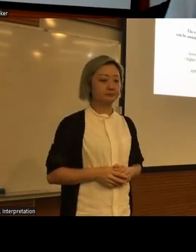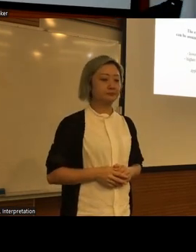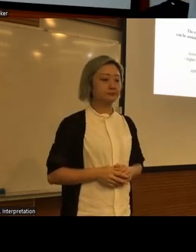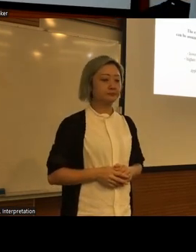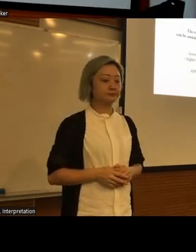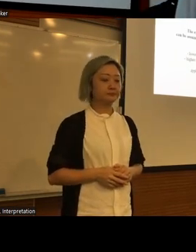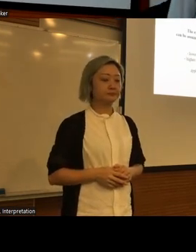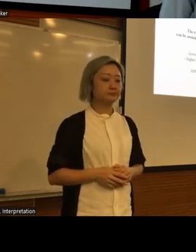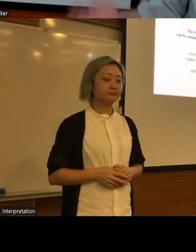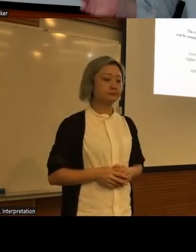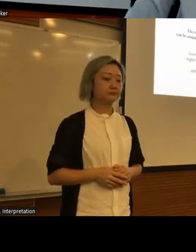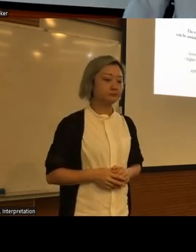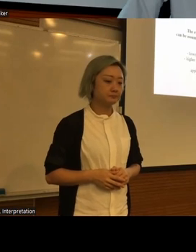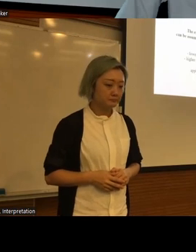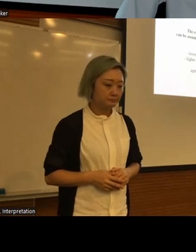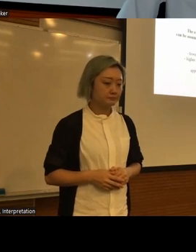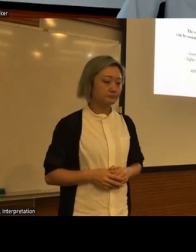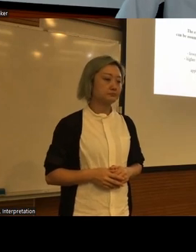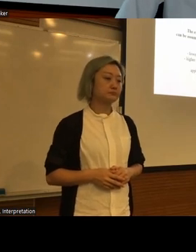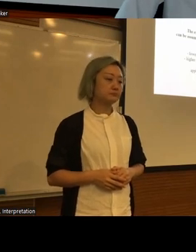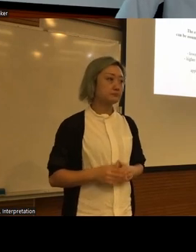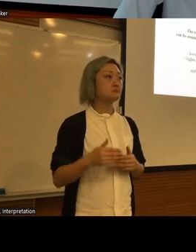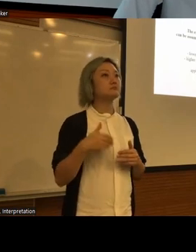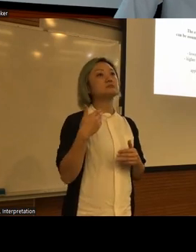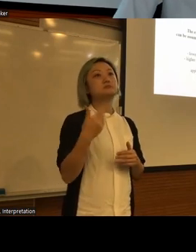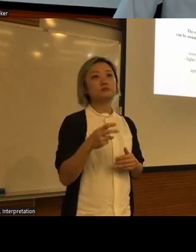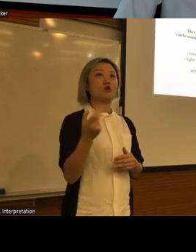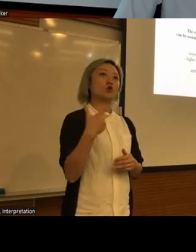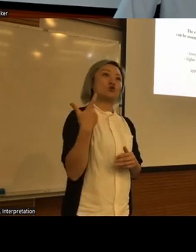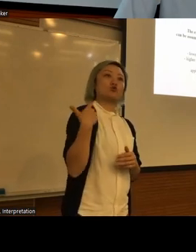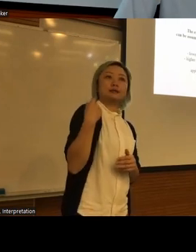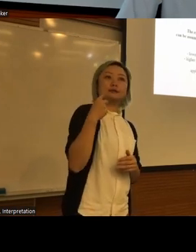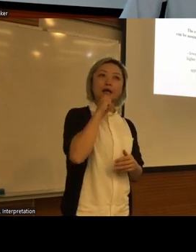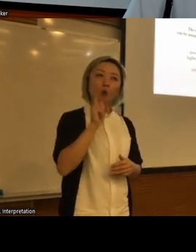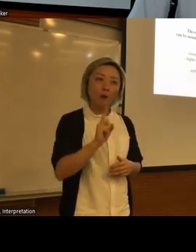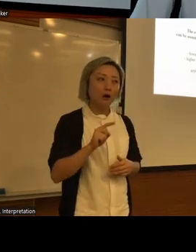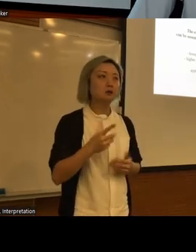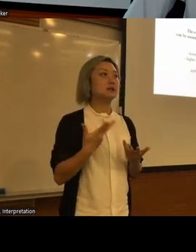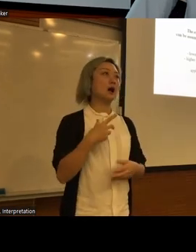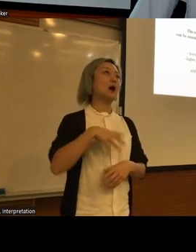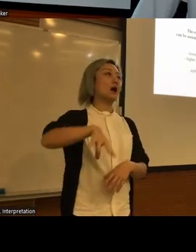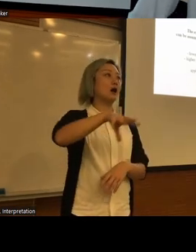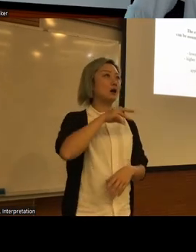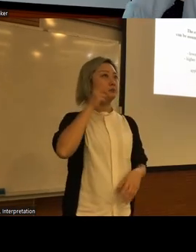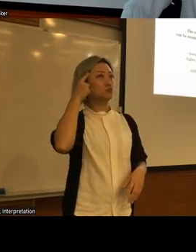Another thing that came up recently is that ideally we thought that